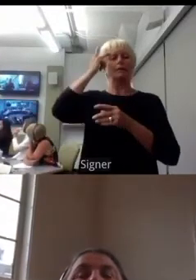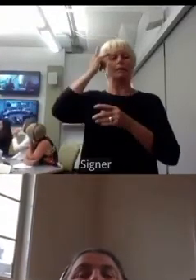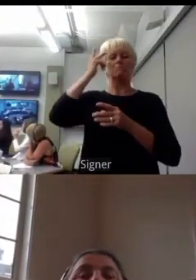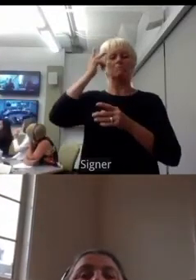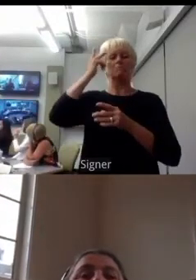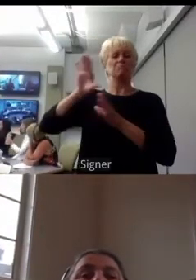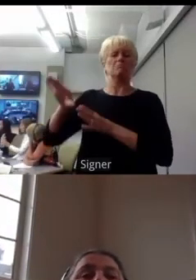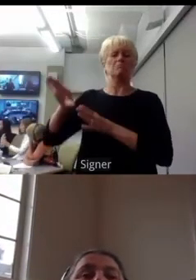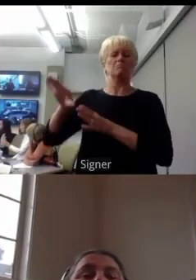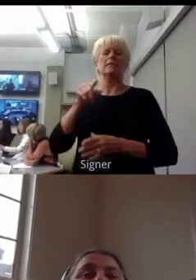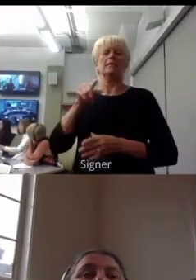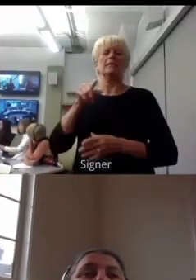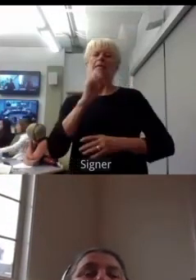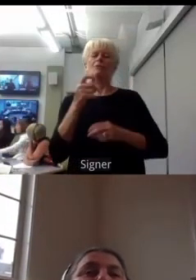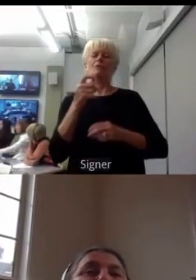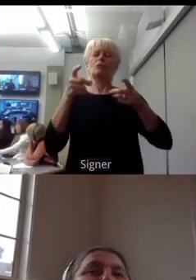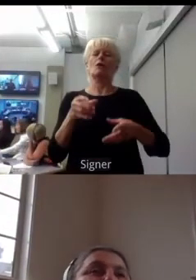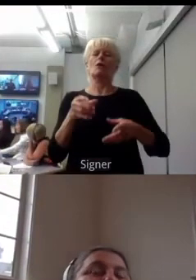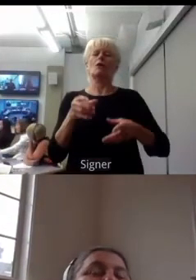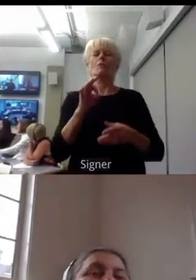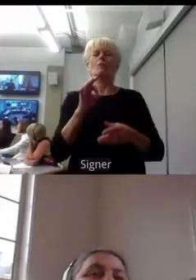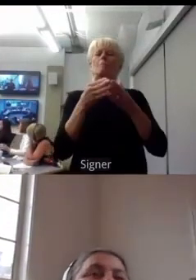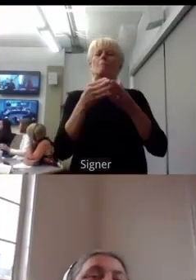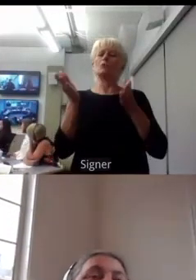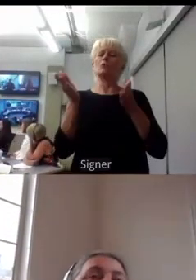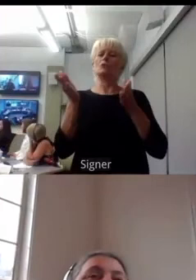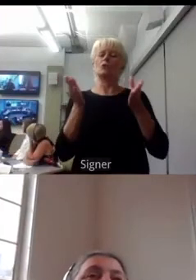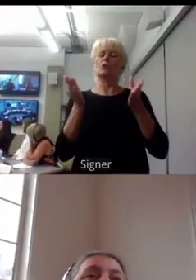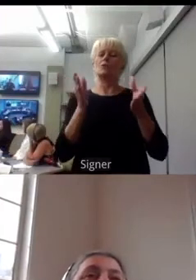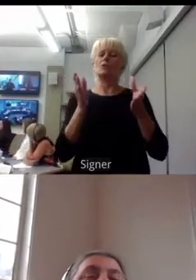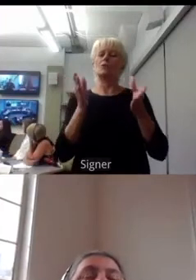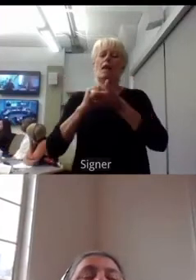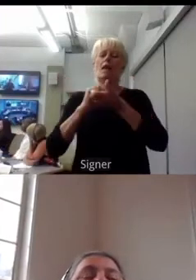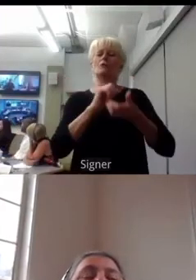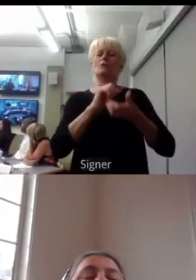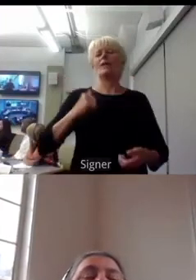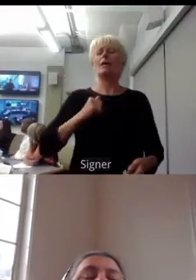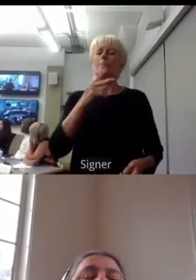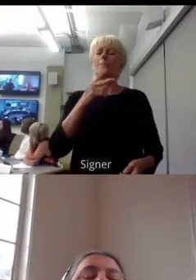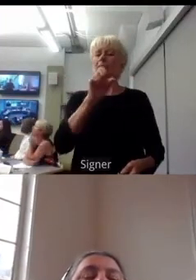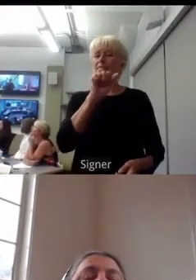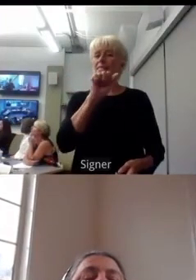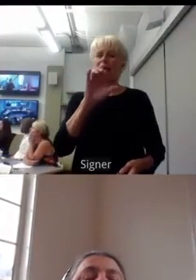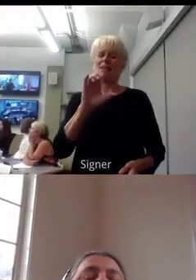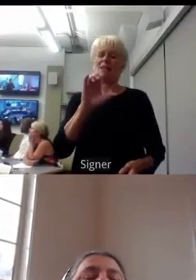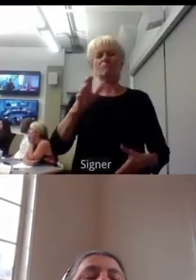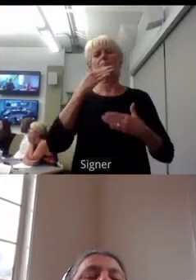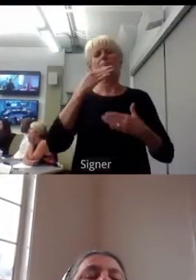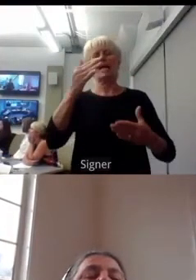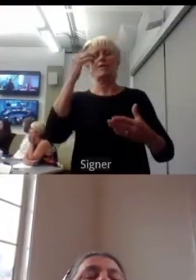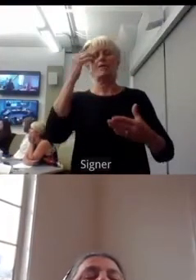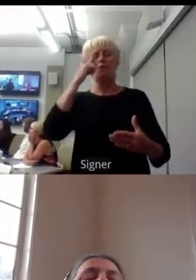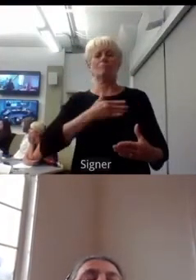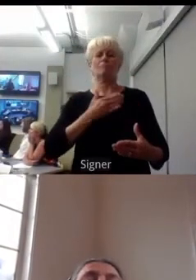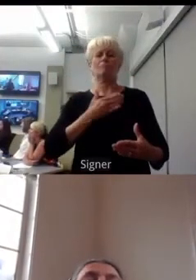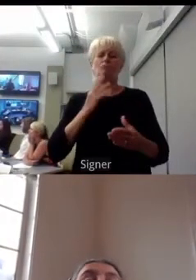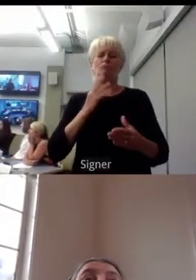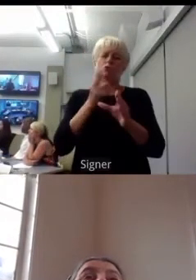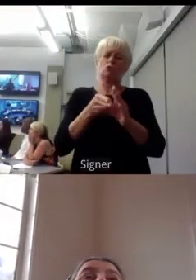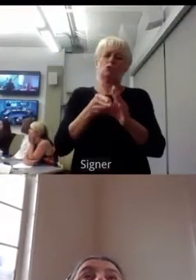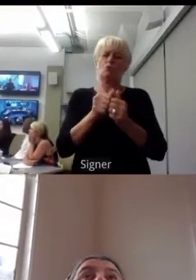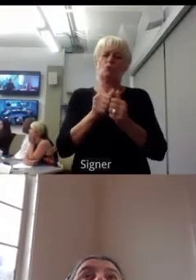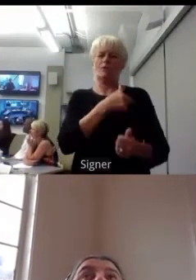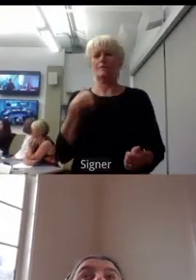of Canada, and we very much appreciate your taking the time to join us here and for our viewers watching online all